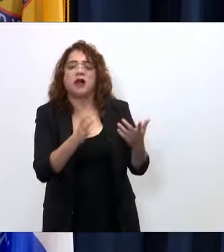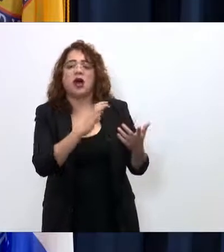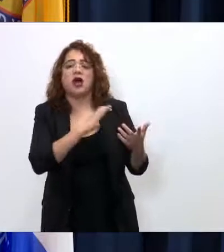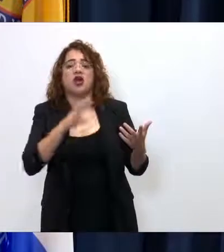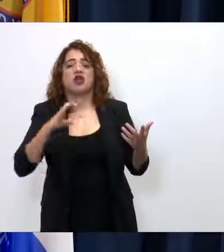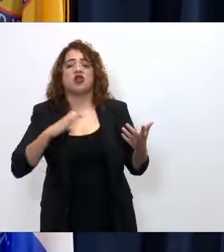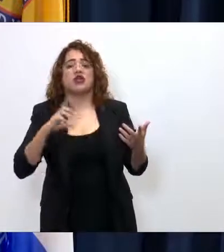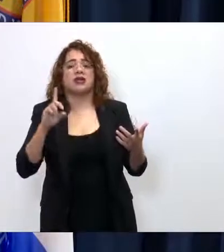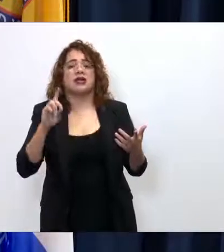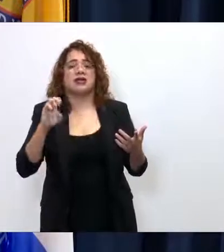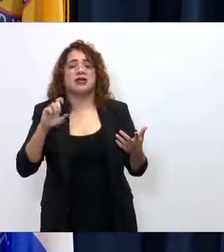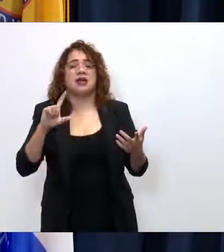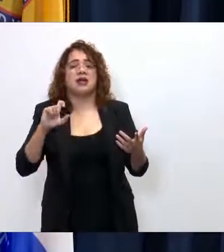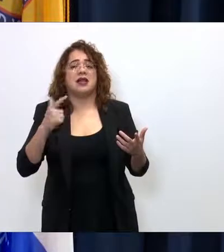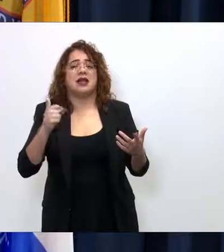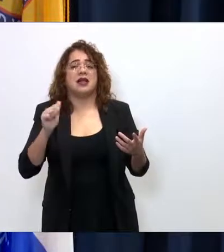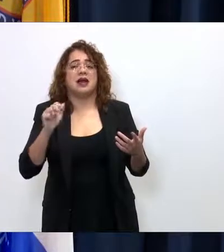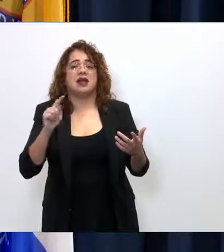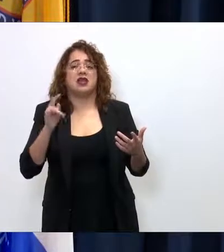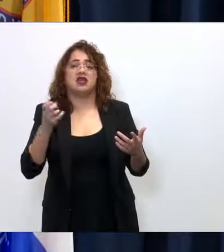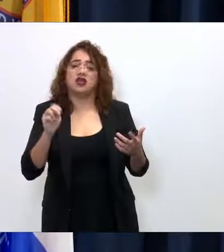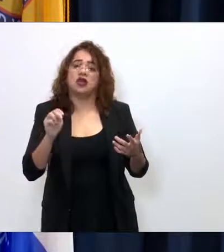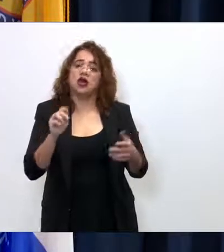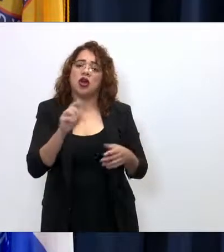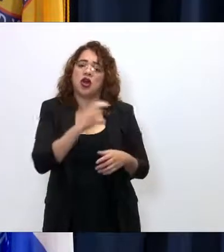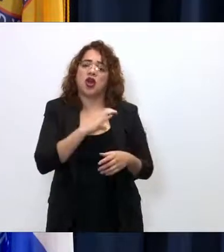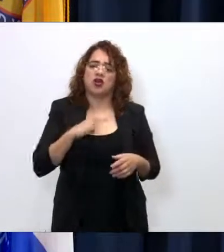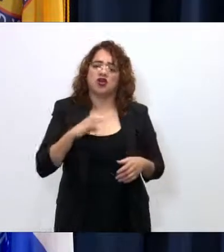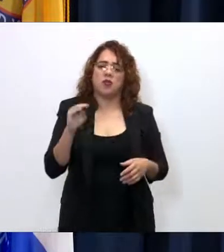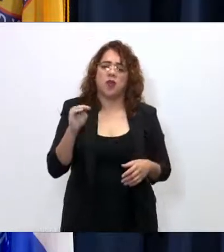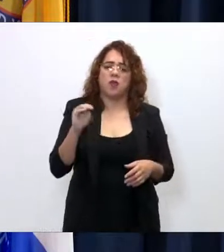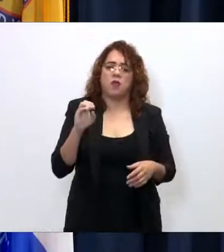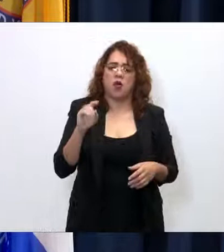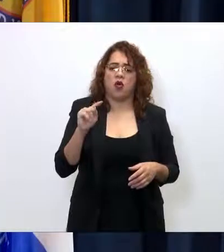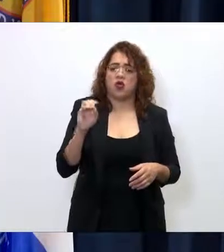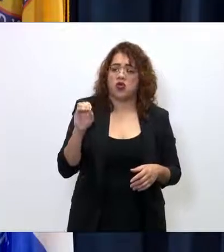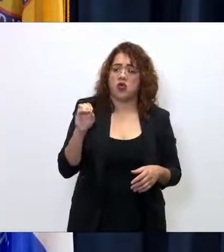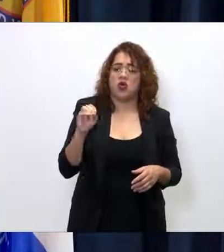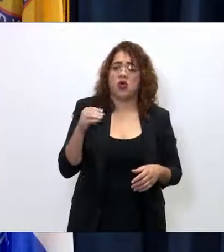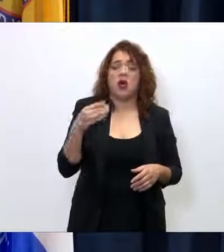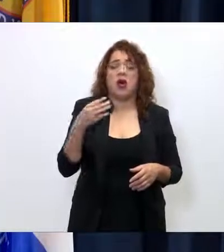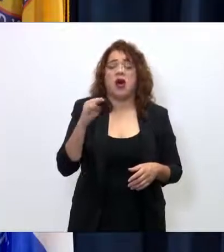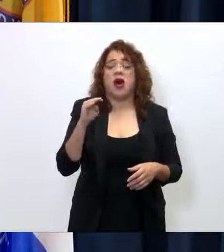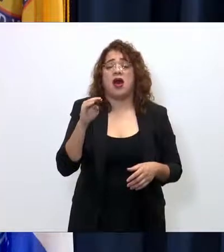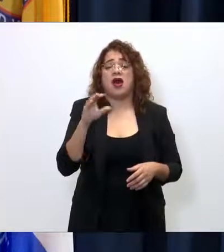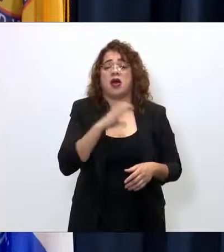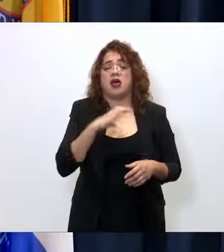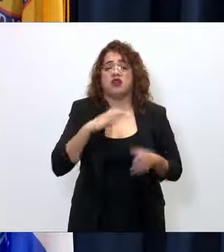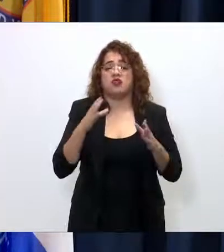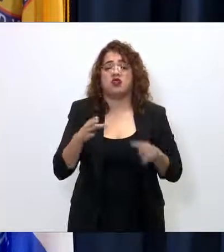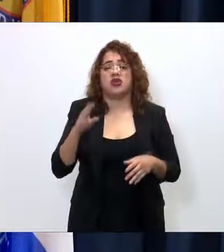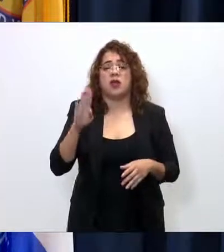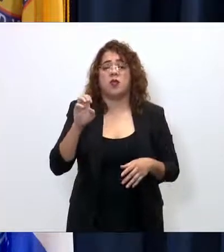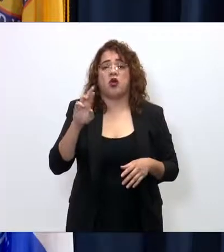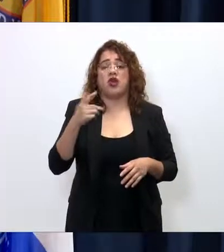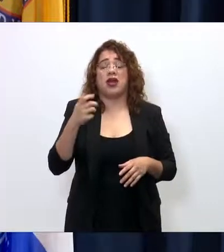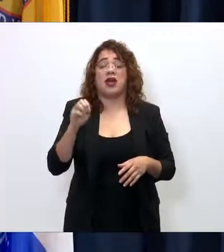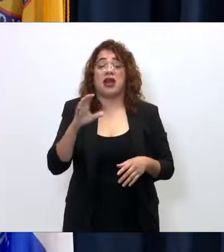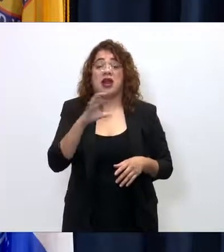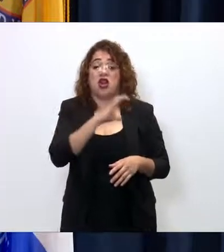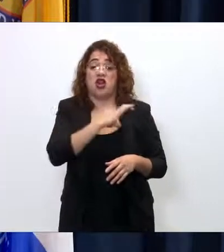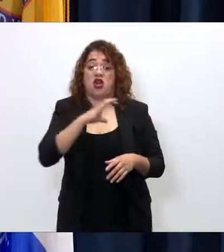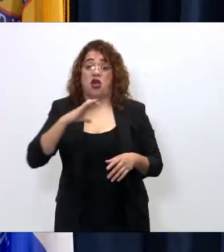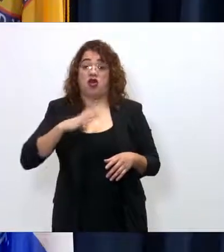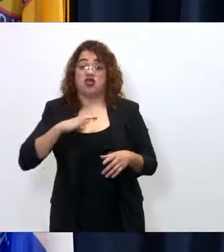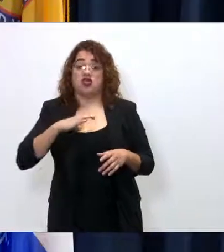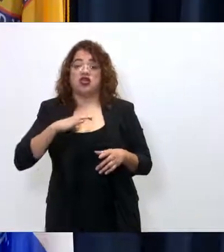delegation, if you ask, for example, Congressman Lowenthal or Congresswoman Barragan, the official confirmation to the congressional